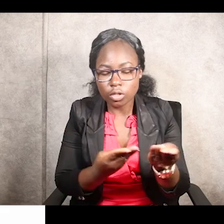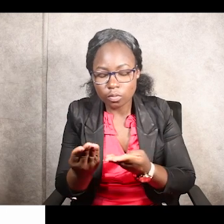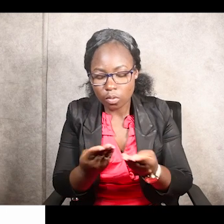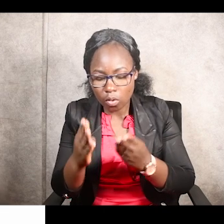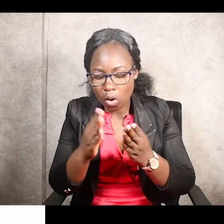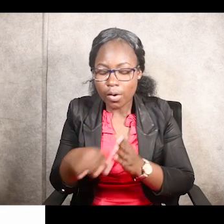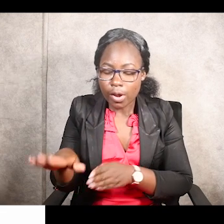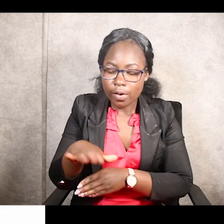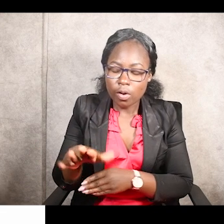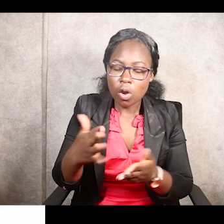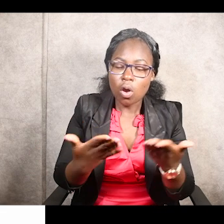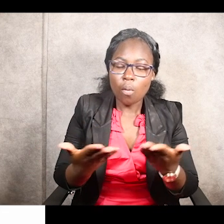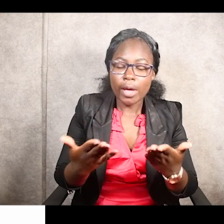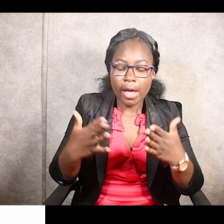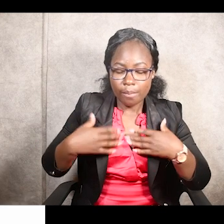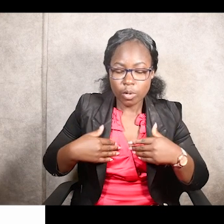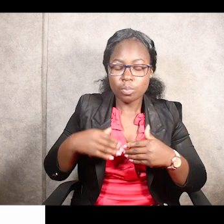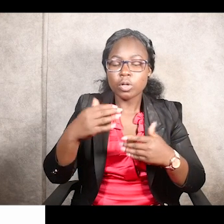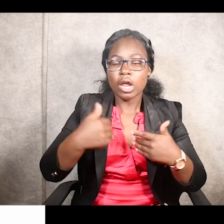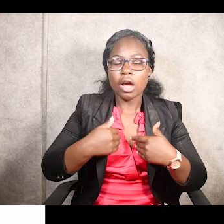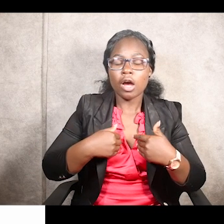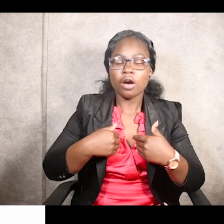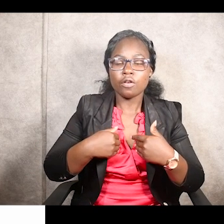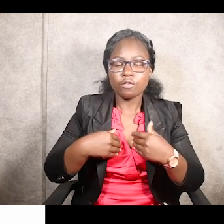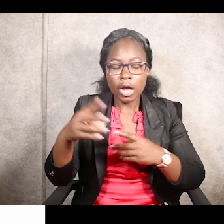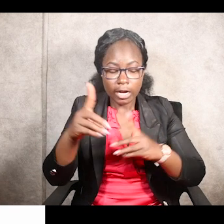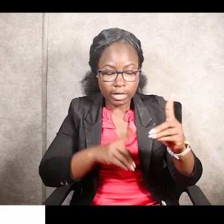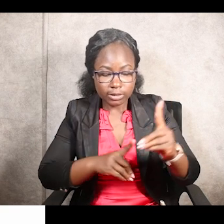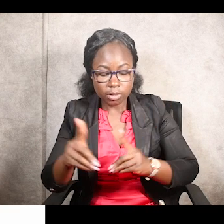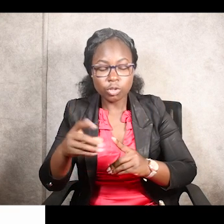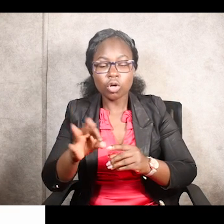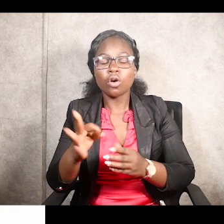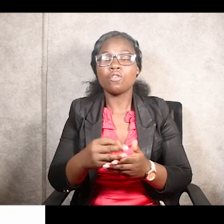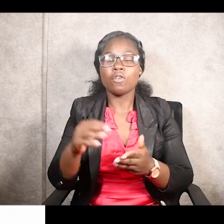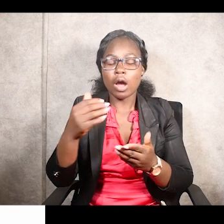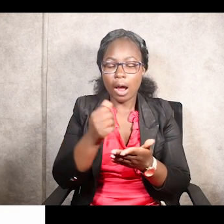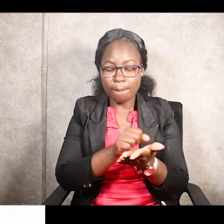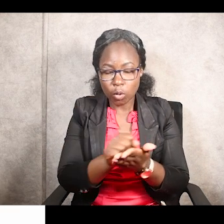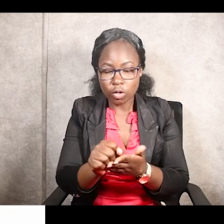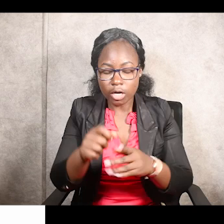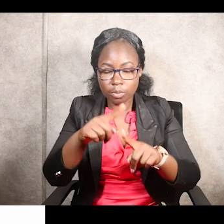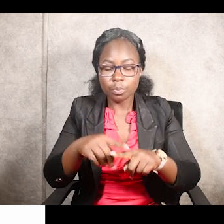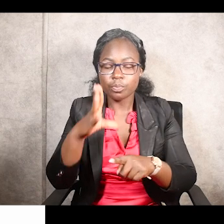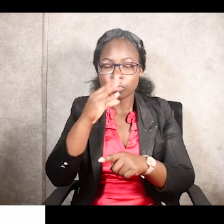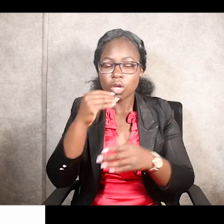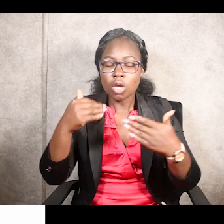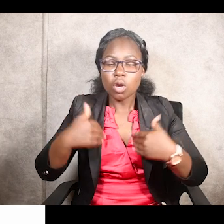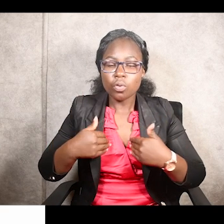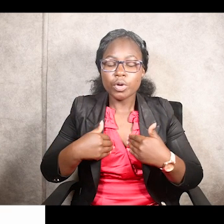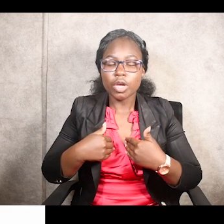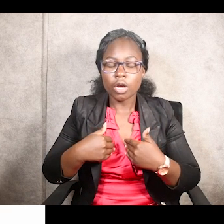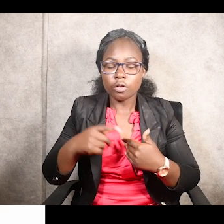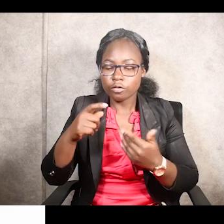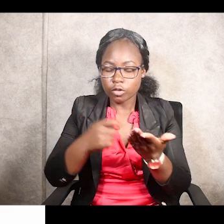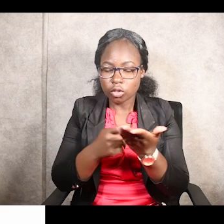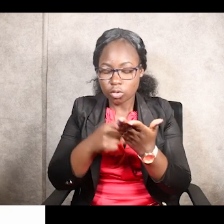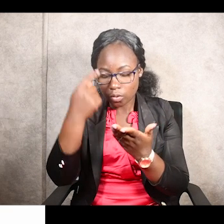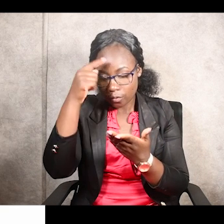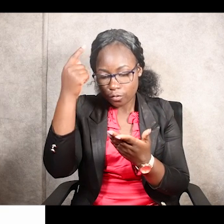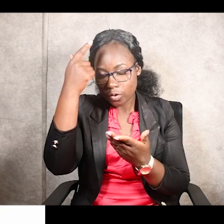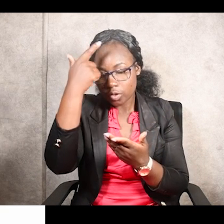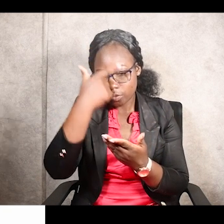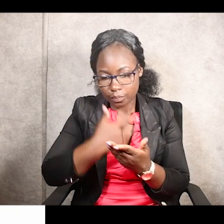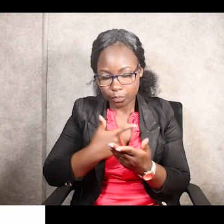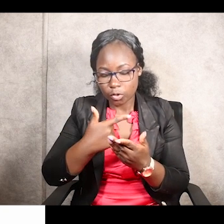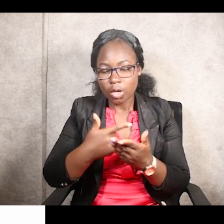are able to get a description of a product in terms of a speech. We have assistive technologies for visual impairment. For example, Allcam